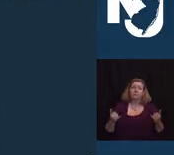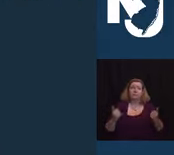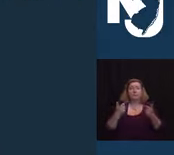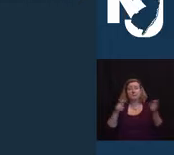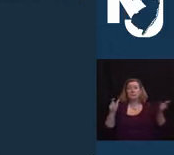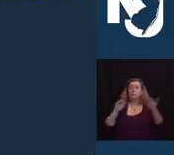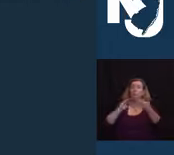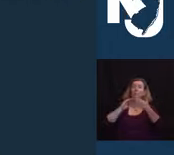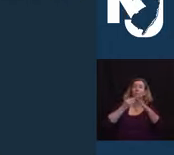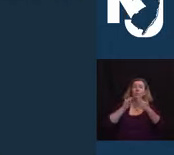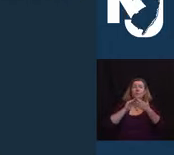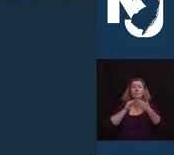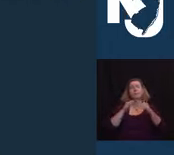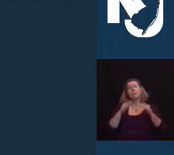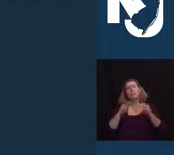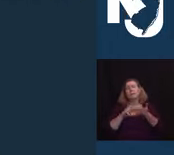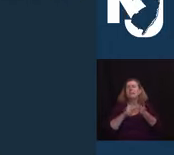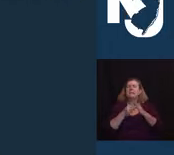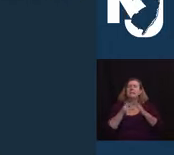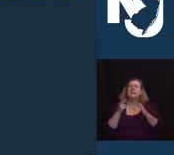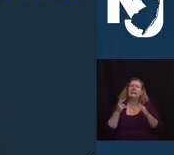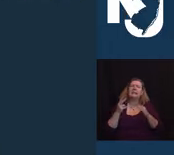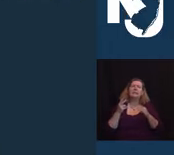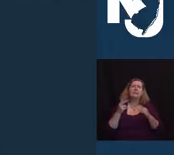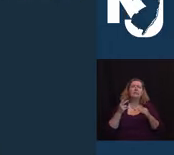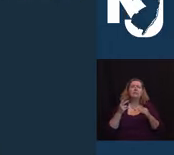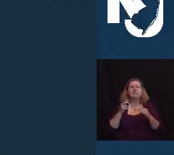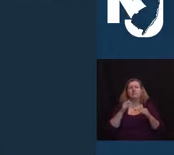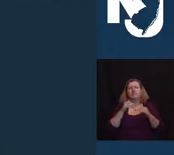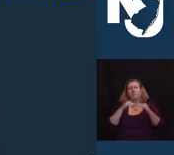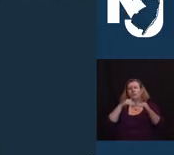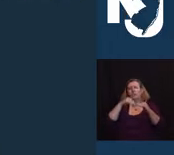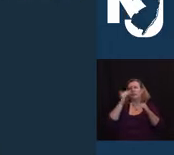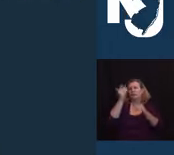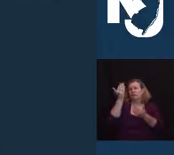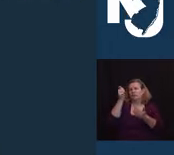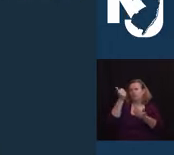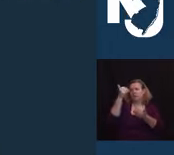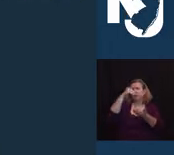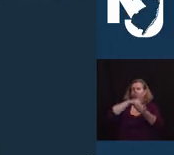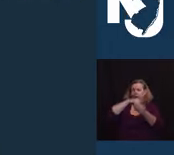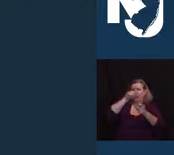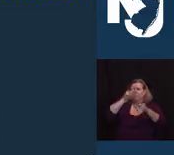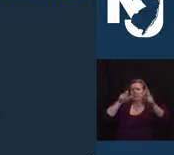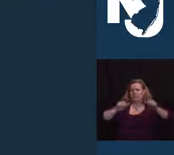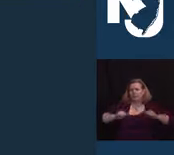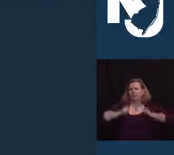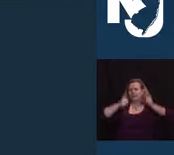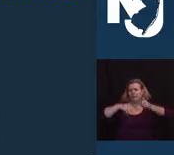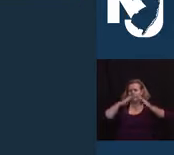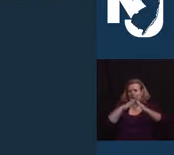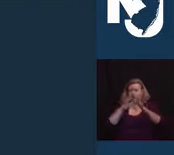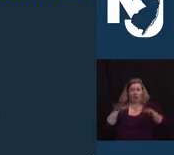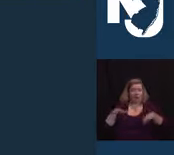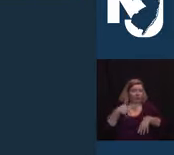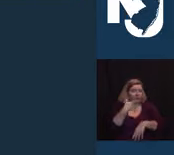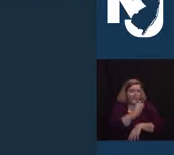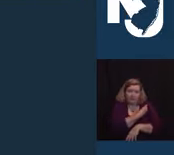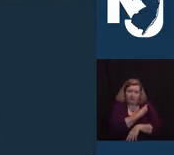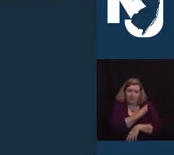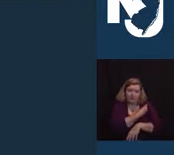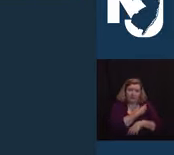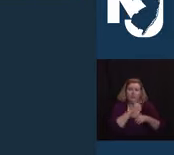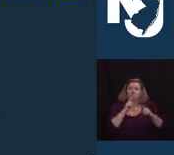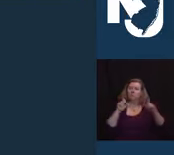populations greater than 10,000, where 50% or more of the population is unvaccinated, continues to shrink, and that's a good